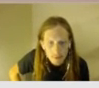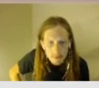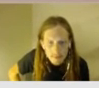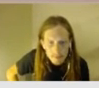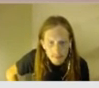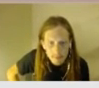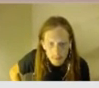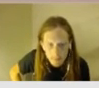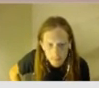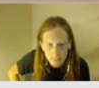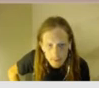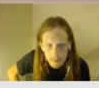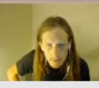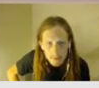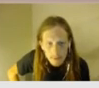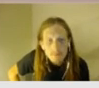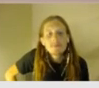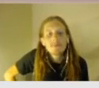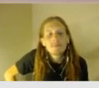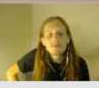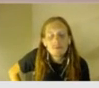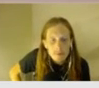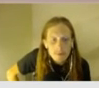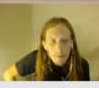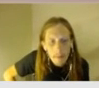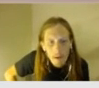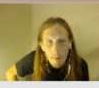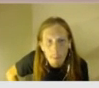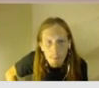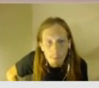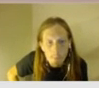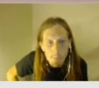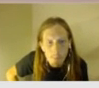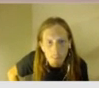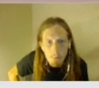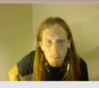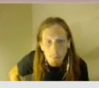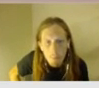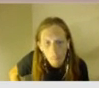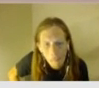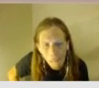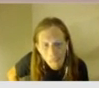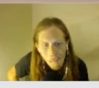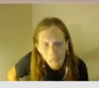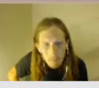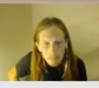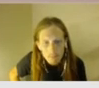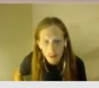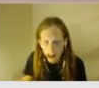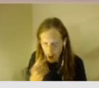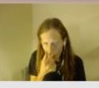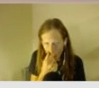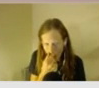in my own way. Like, I want people to look at my images, even if it's, you know, a wedding, or if